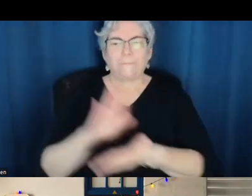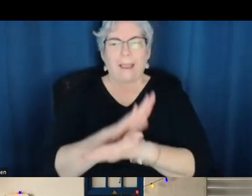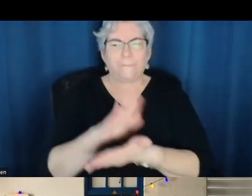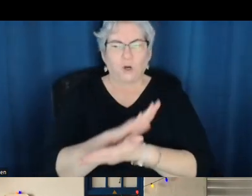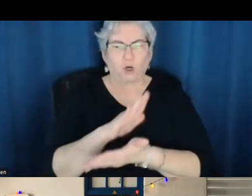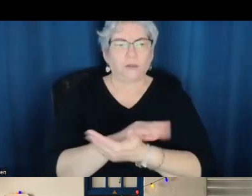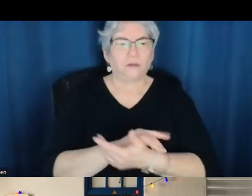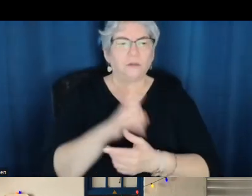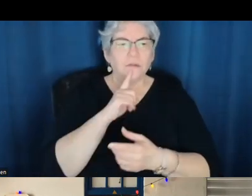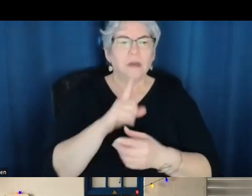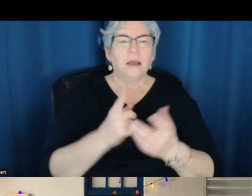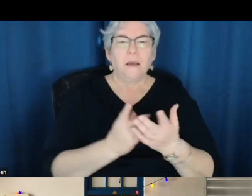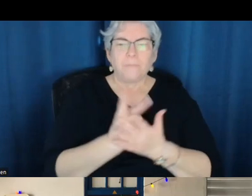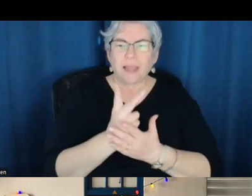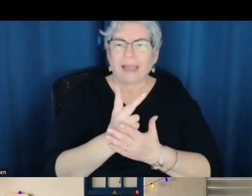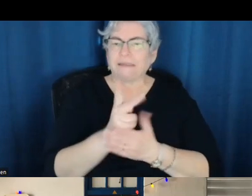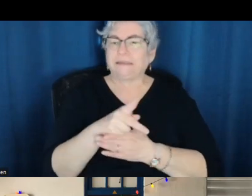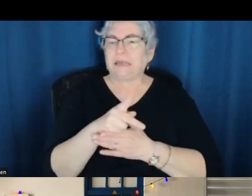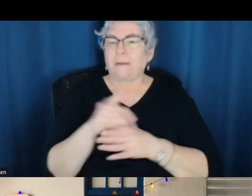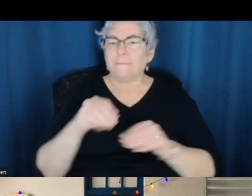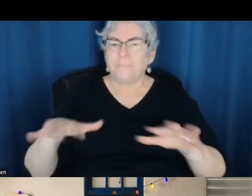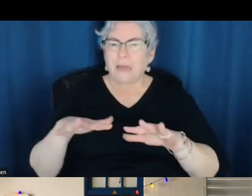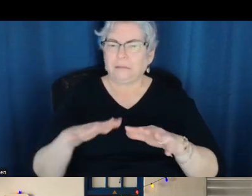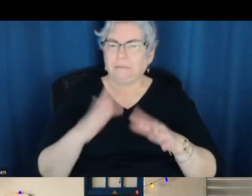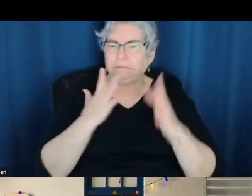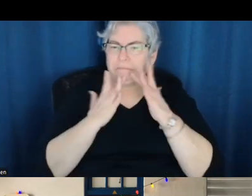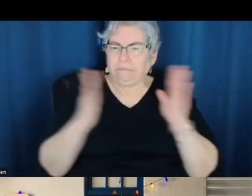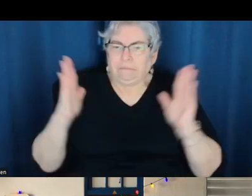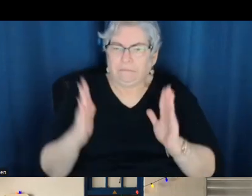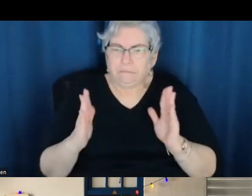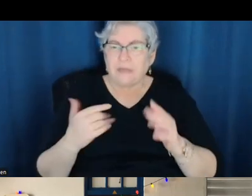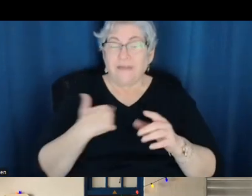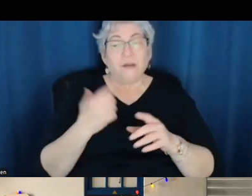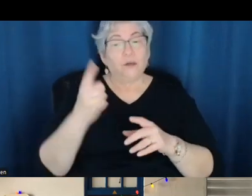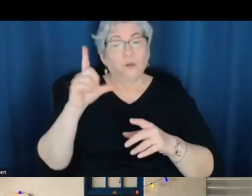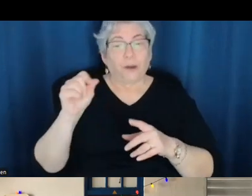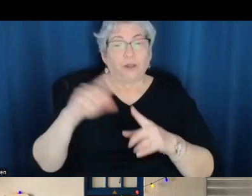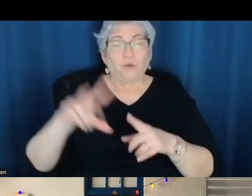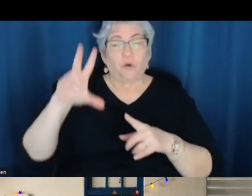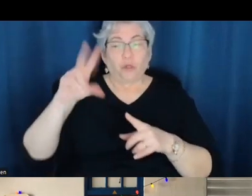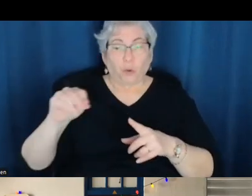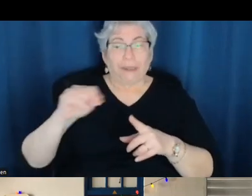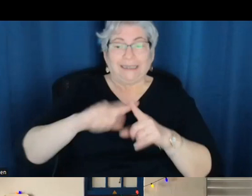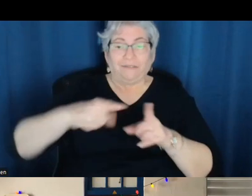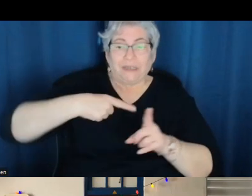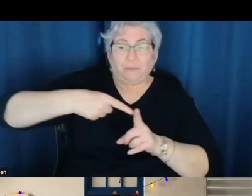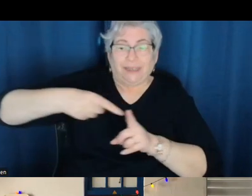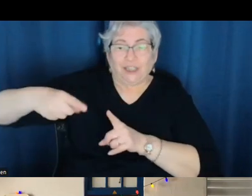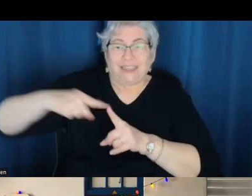As plants and meadows are tightly spaced, there can be 20 to 30 species in one square yard of native meadow.